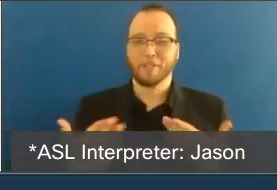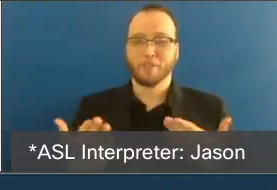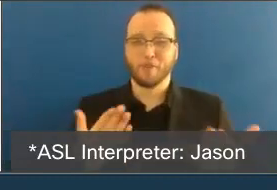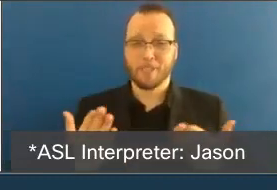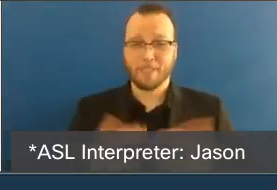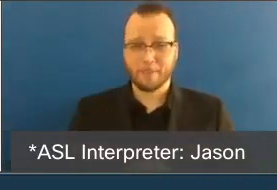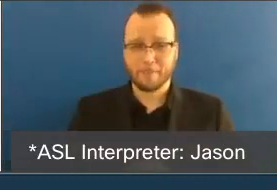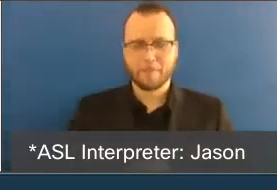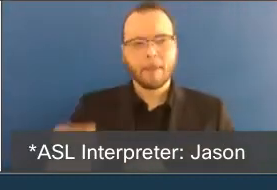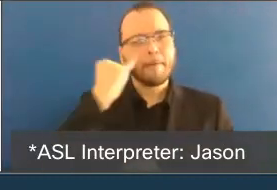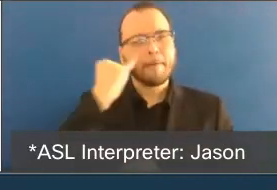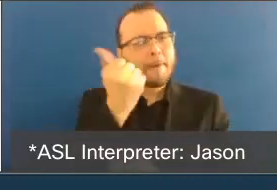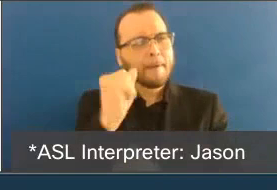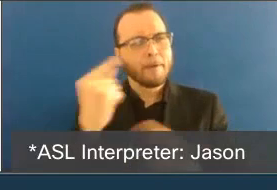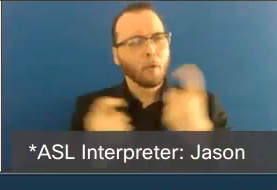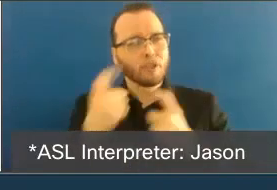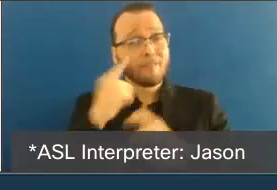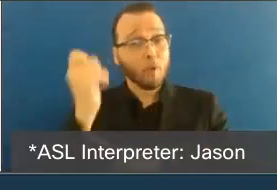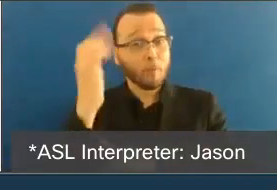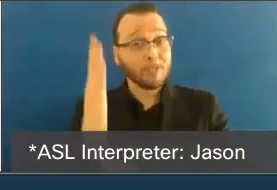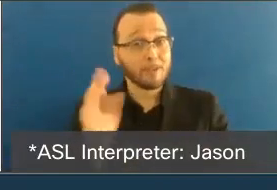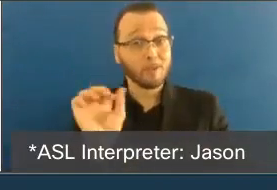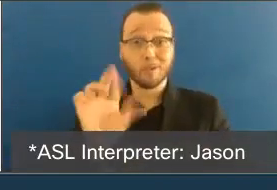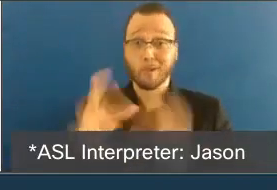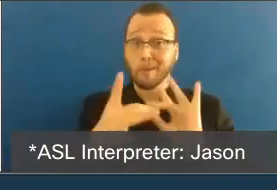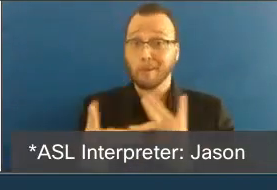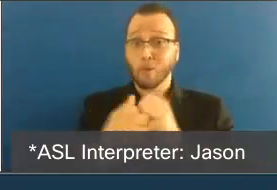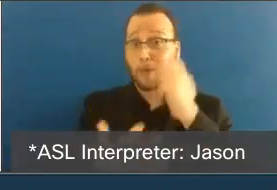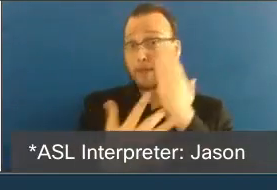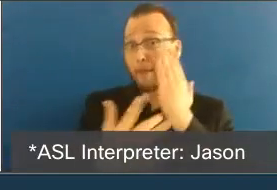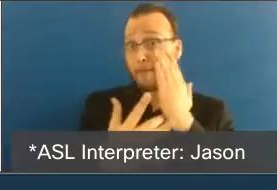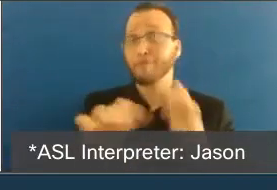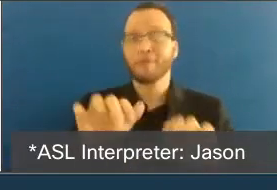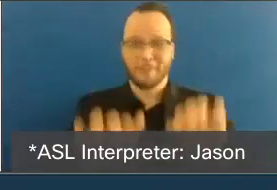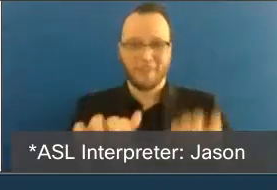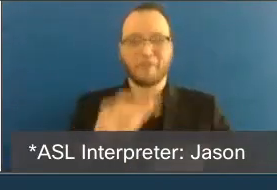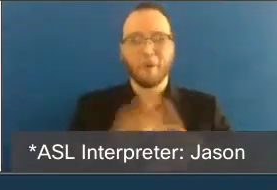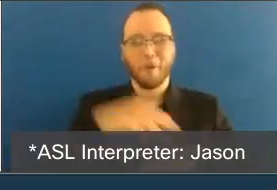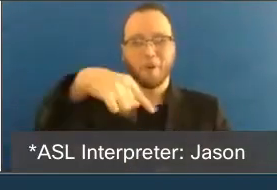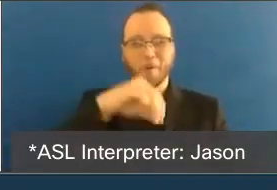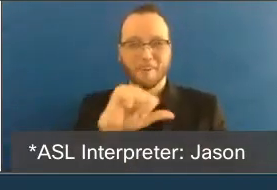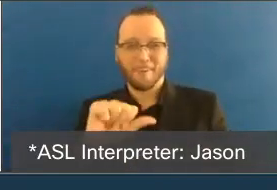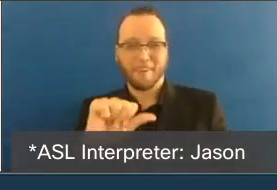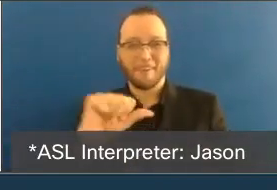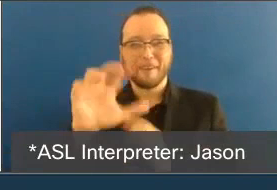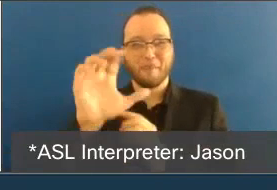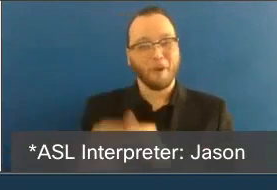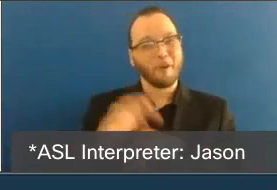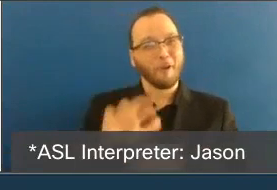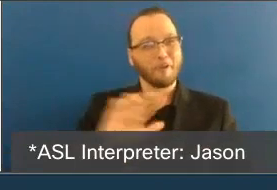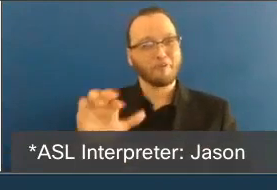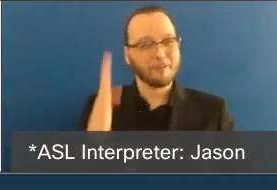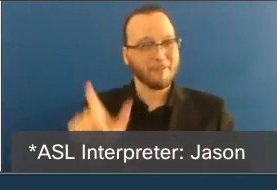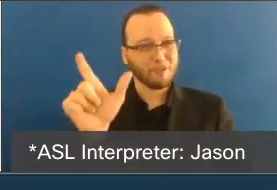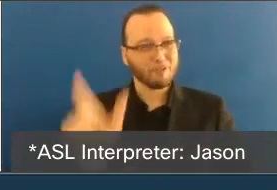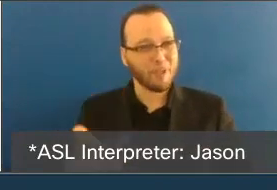If you have any questions for the presenters or regarding the technology, please type them into the Q&A pod on the right of your screen. We will